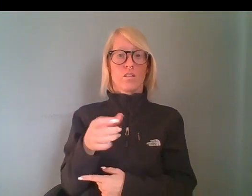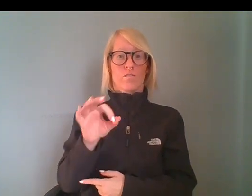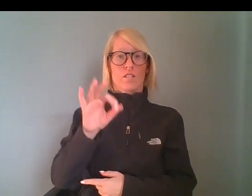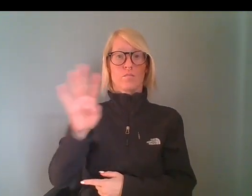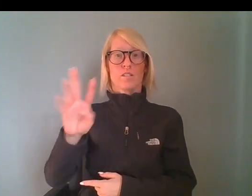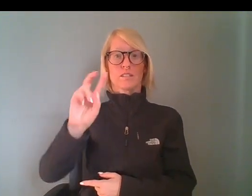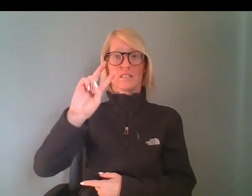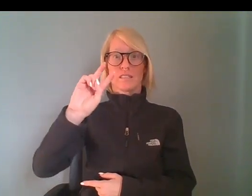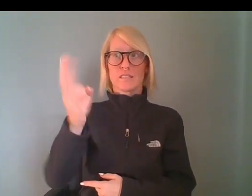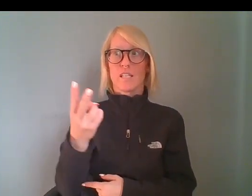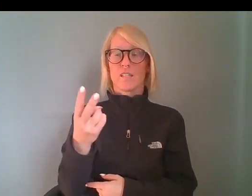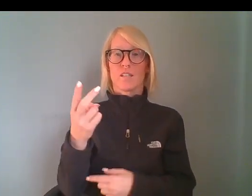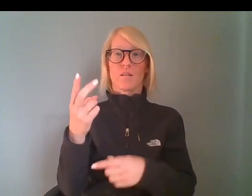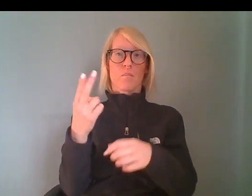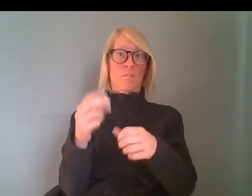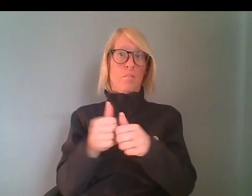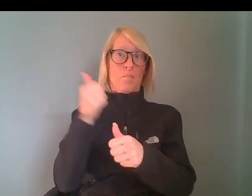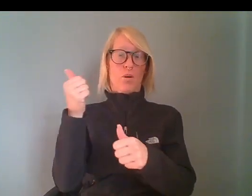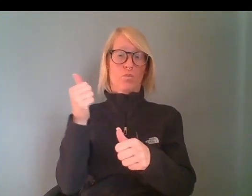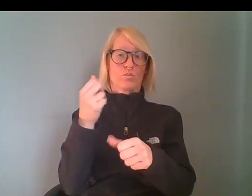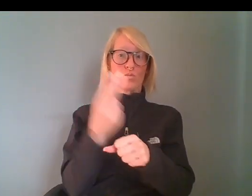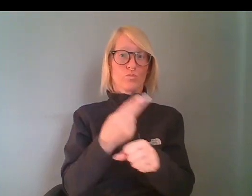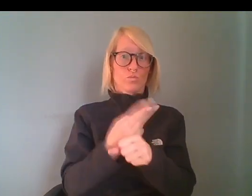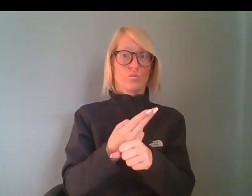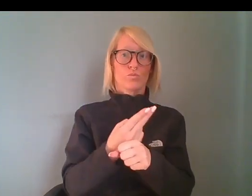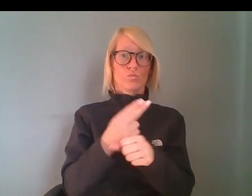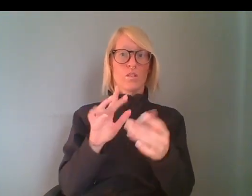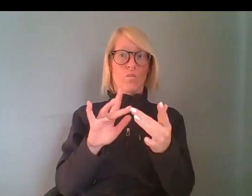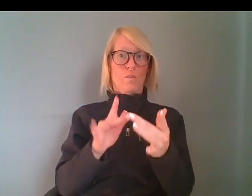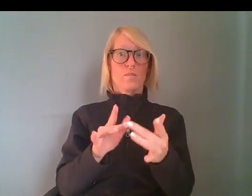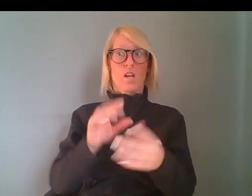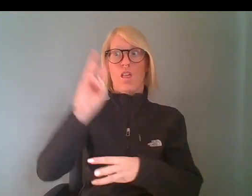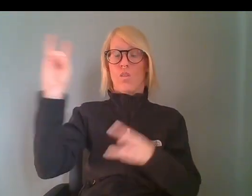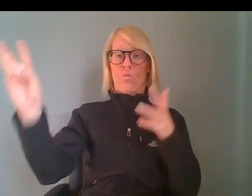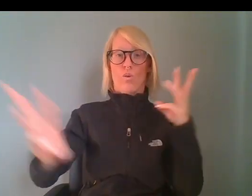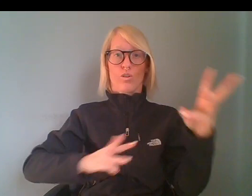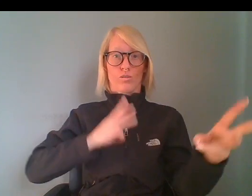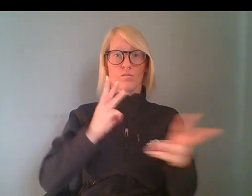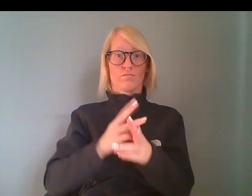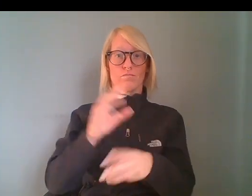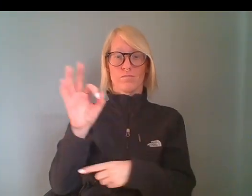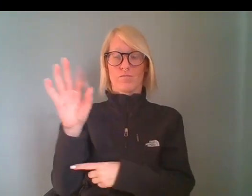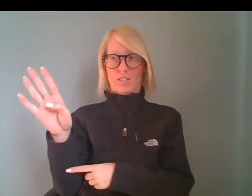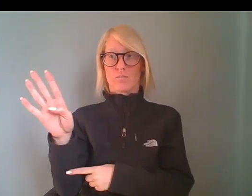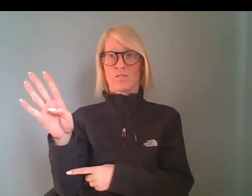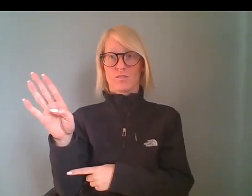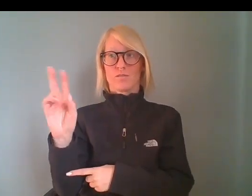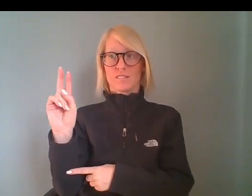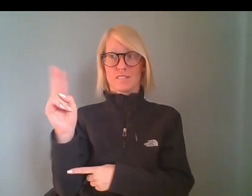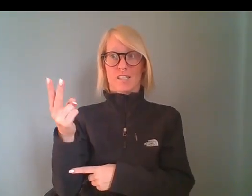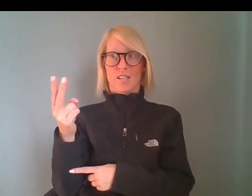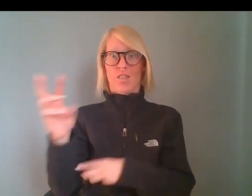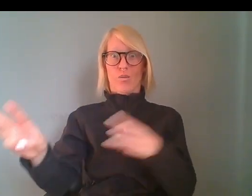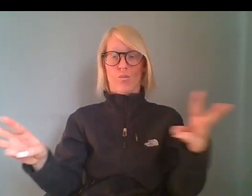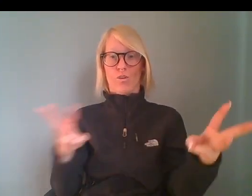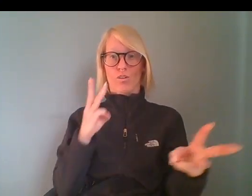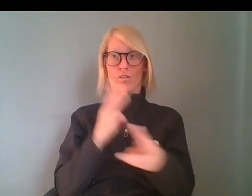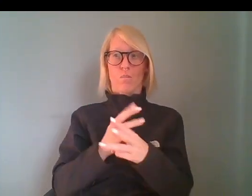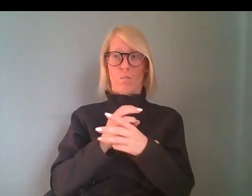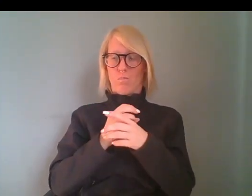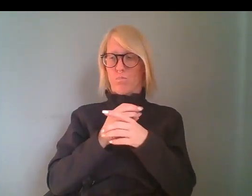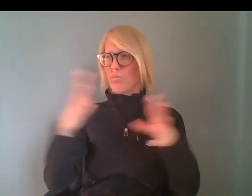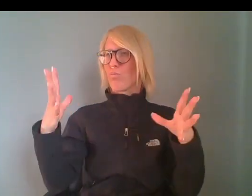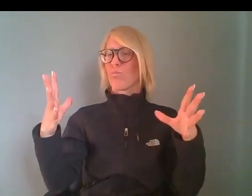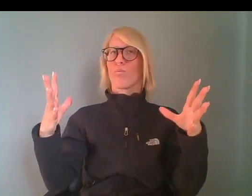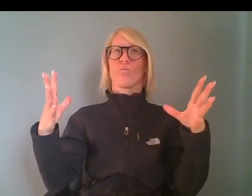my statistics again yesterday, so I'm curious to see if that's still the case. But it's just really amazing how much Facebook has exploded. For